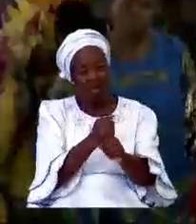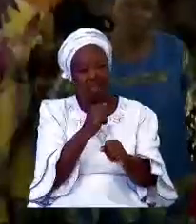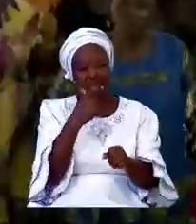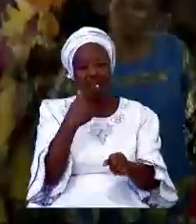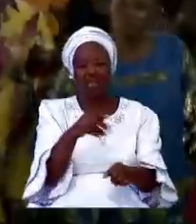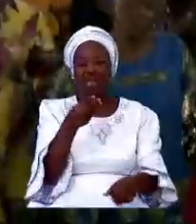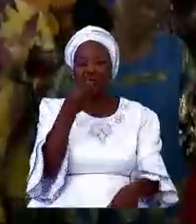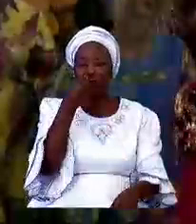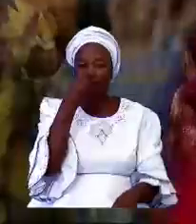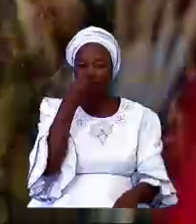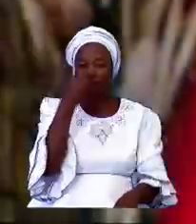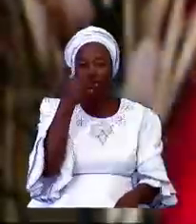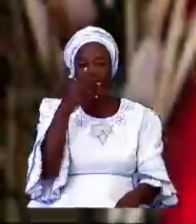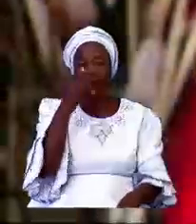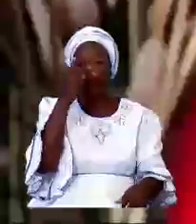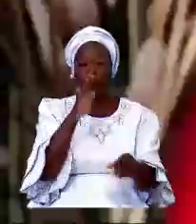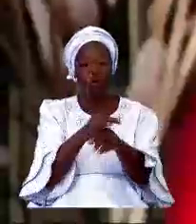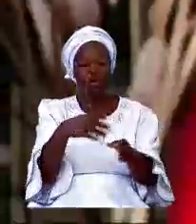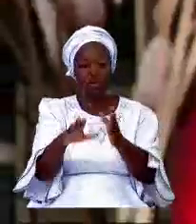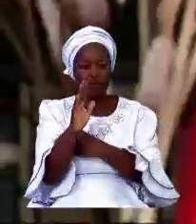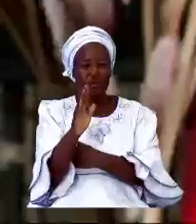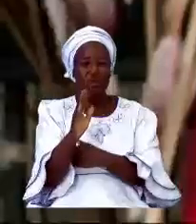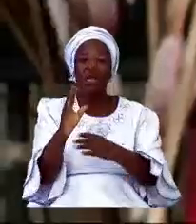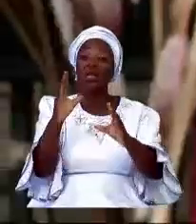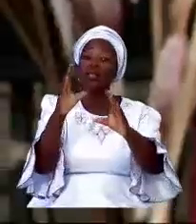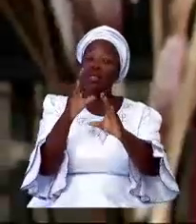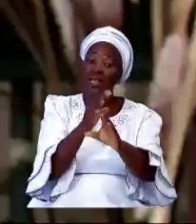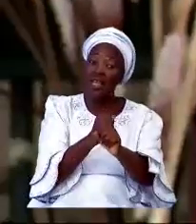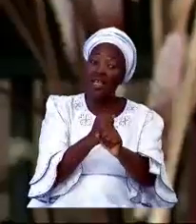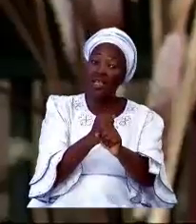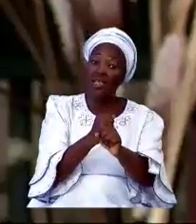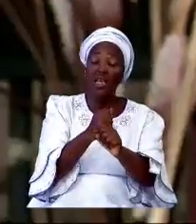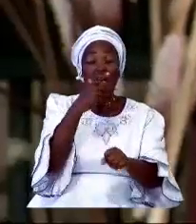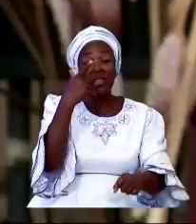Take the food of the promise of God.